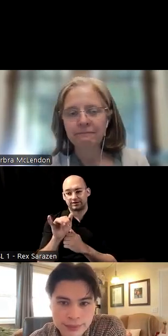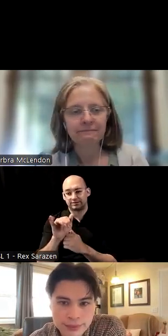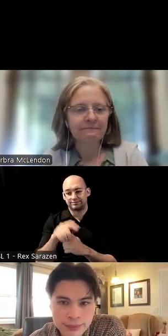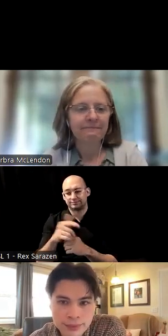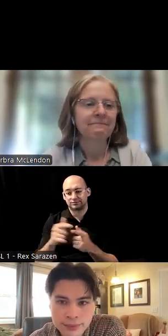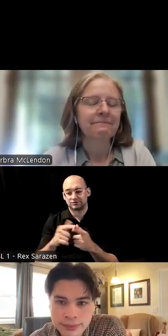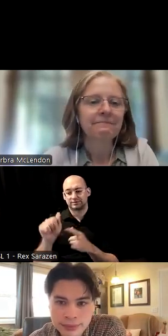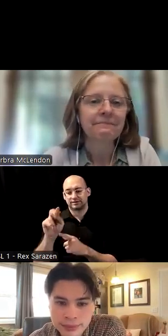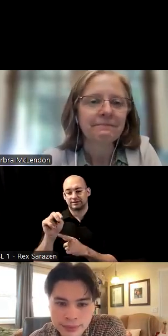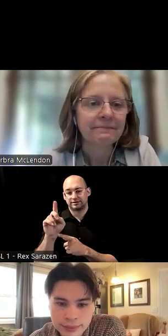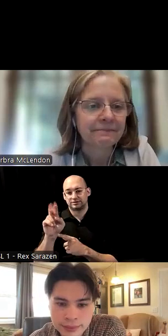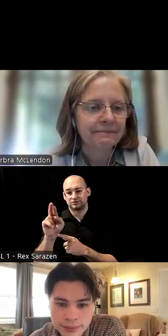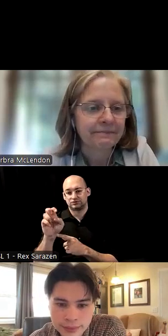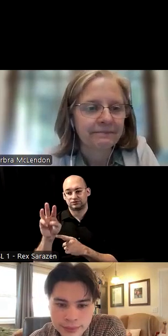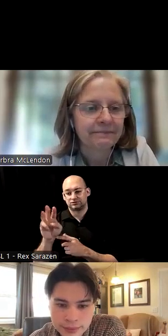Andrew.